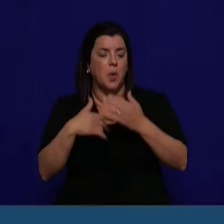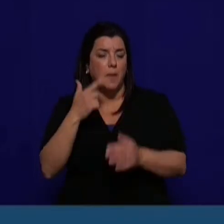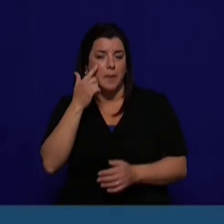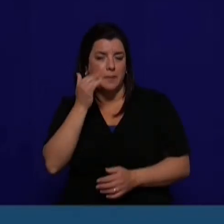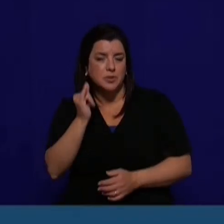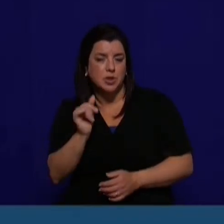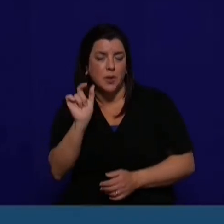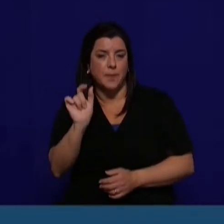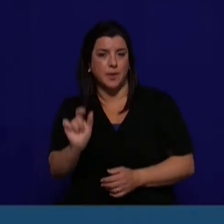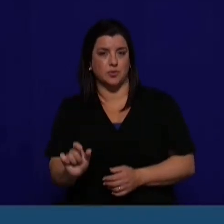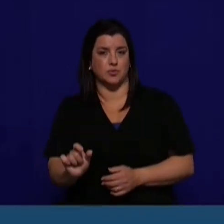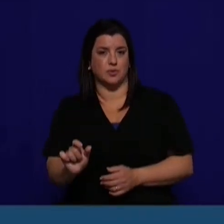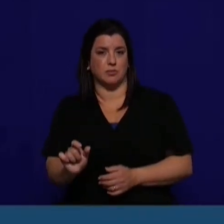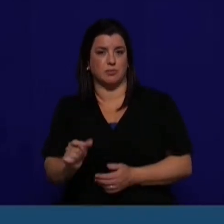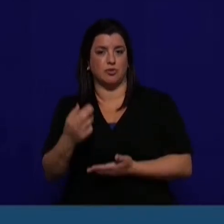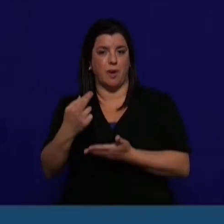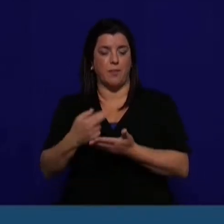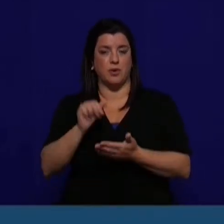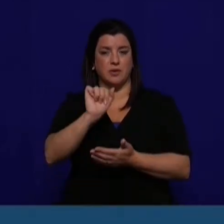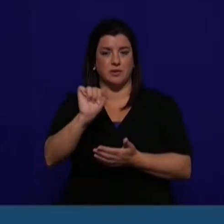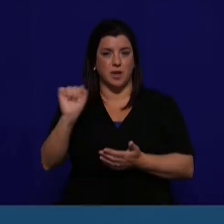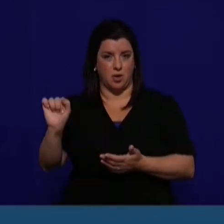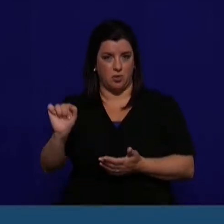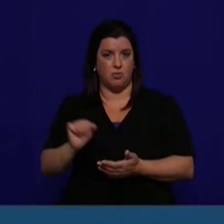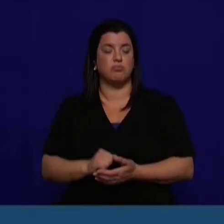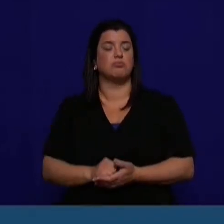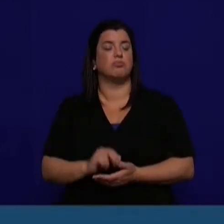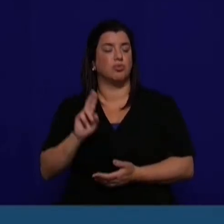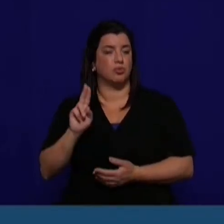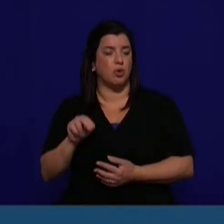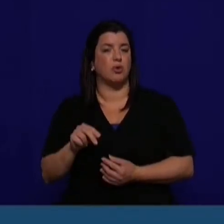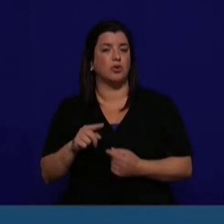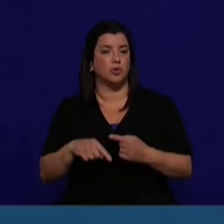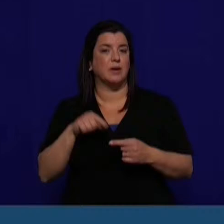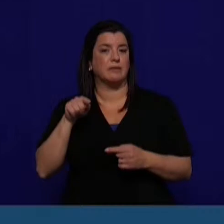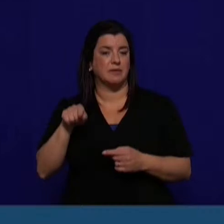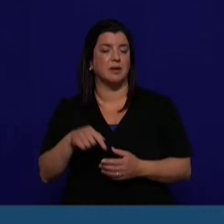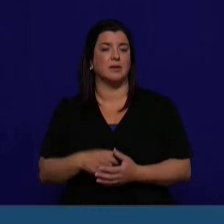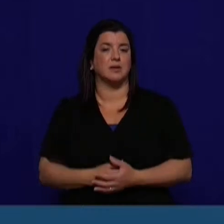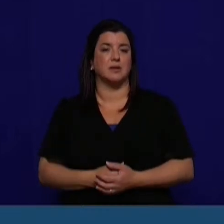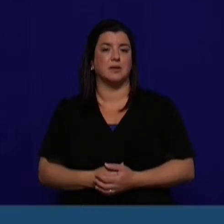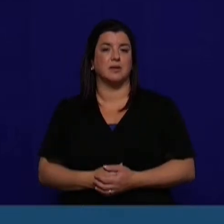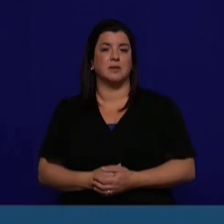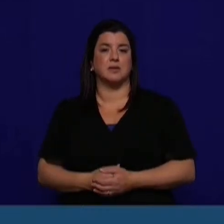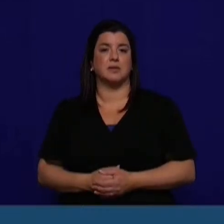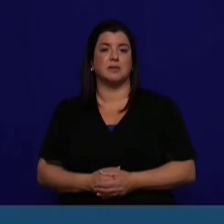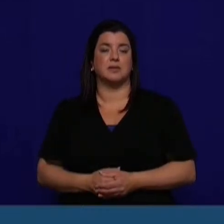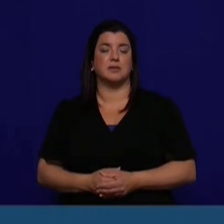il-rapporti mal-kliniċi wkoll li jkunu rrapportaw dawn il-każijiet.